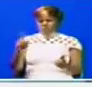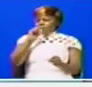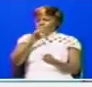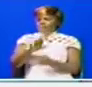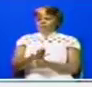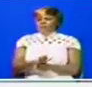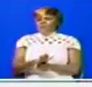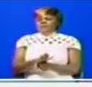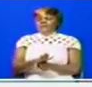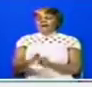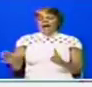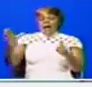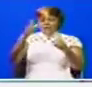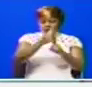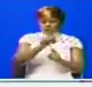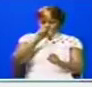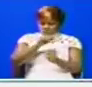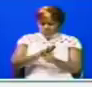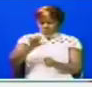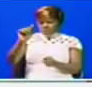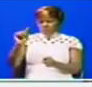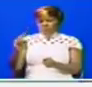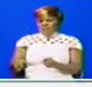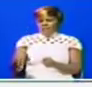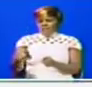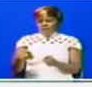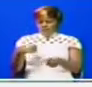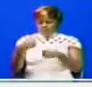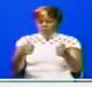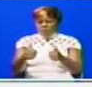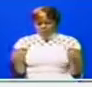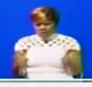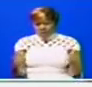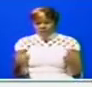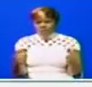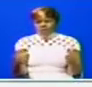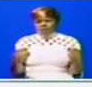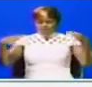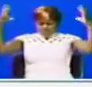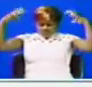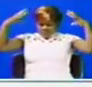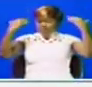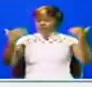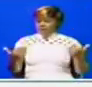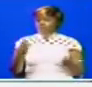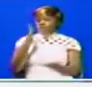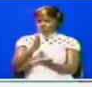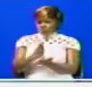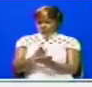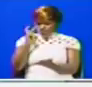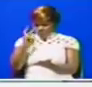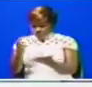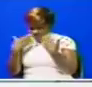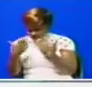promised and we shall meet the promise. The region, we are moving on well. The rains are heavy, as you have